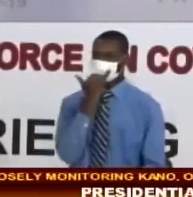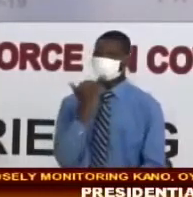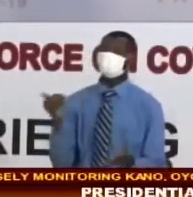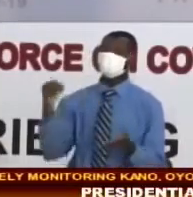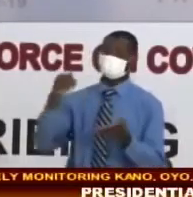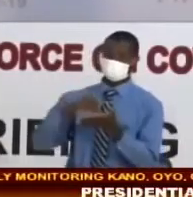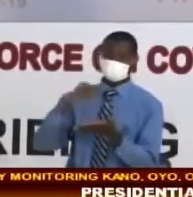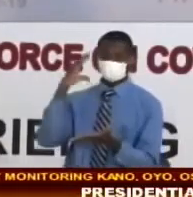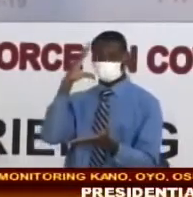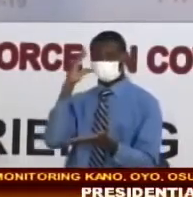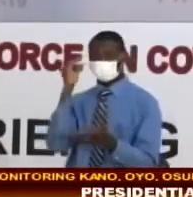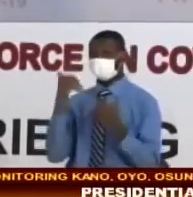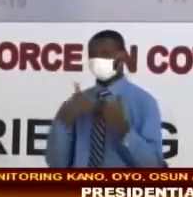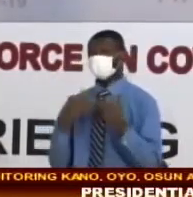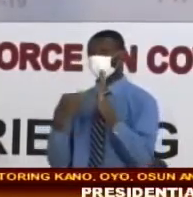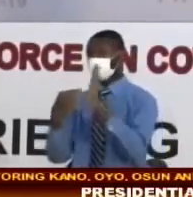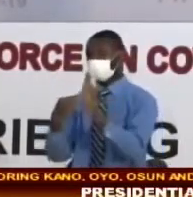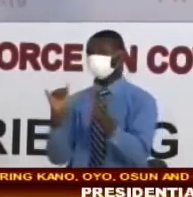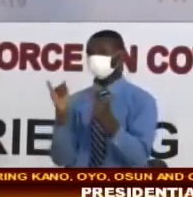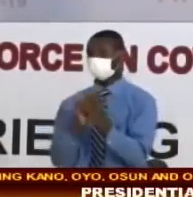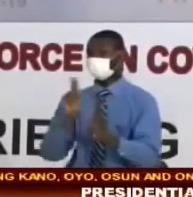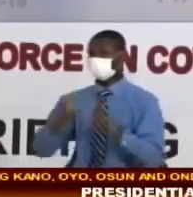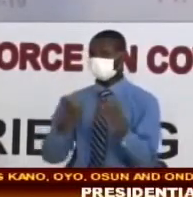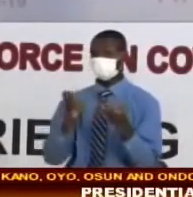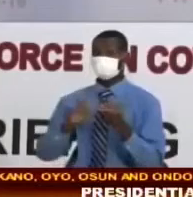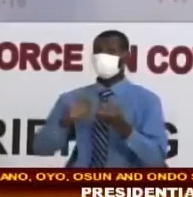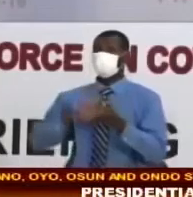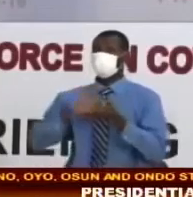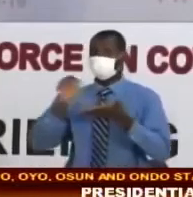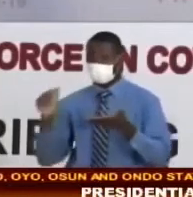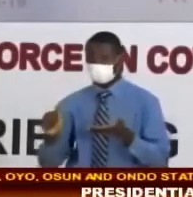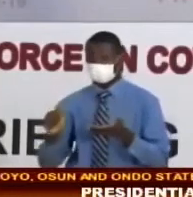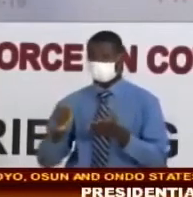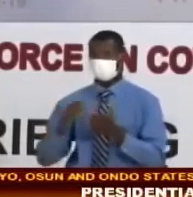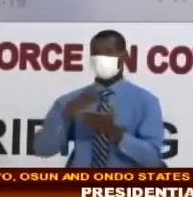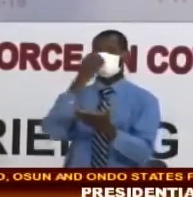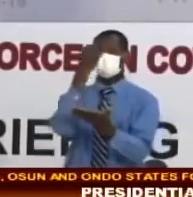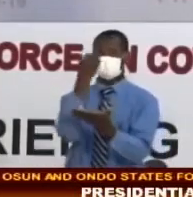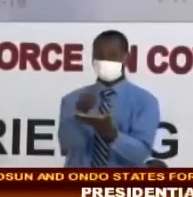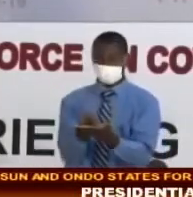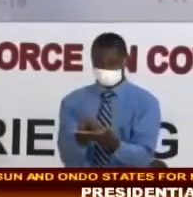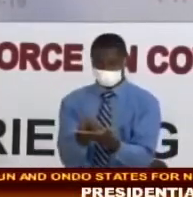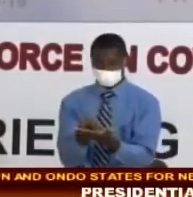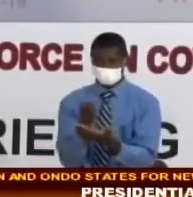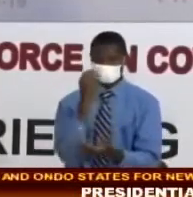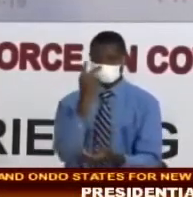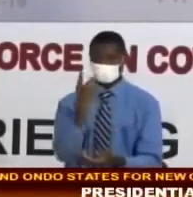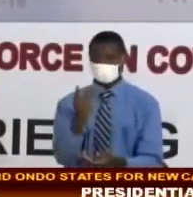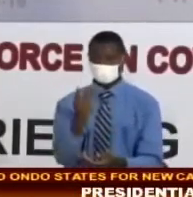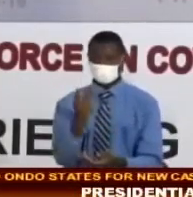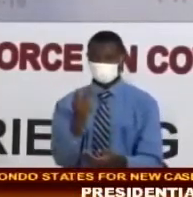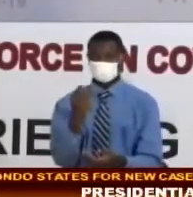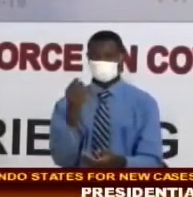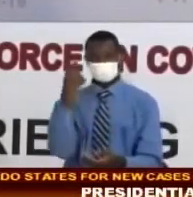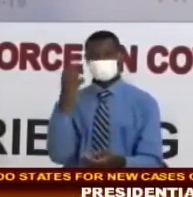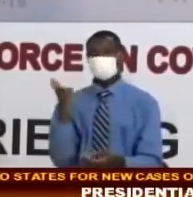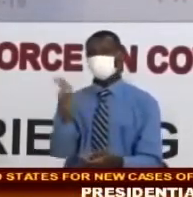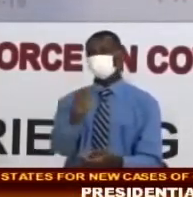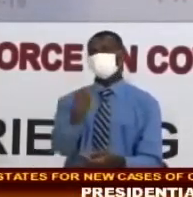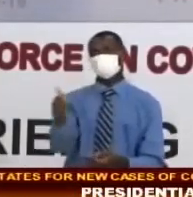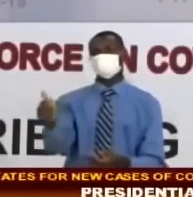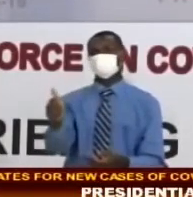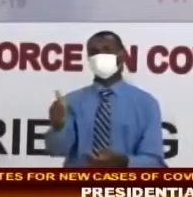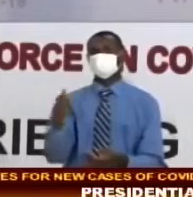that people want to build the evidence before their eyes. So we thank God for these